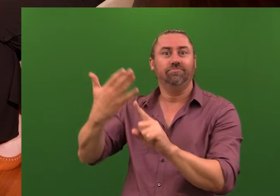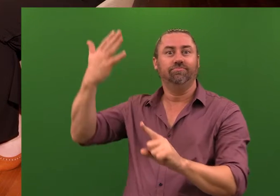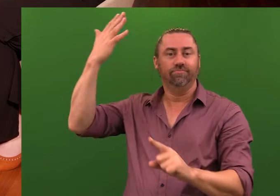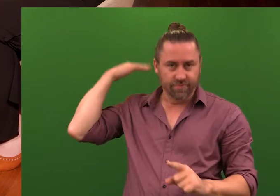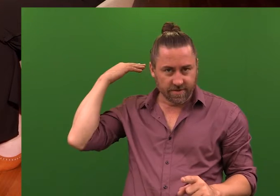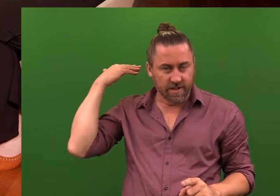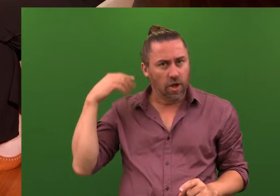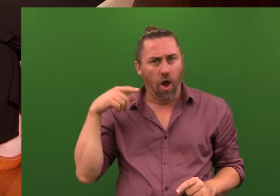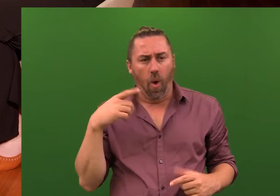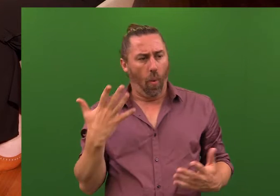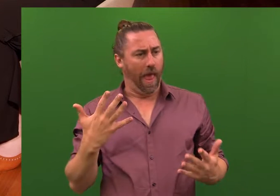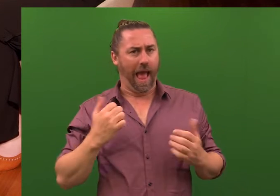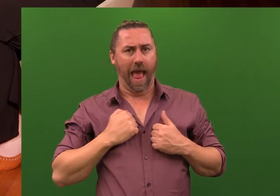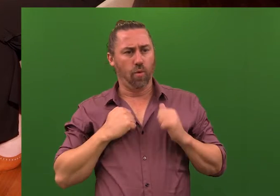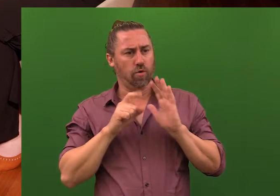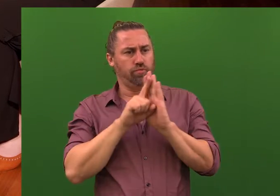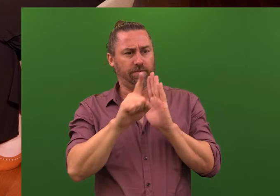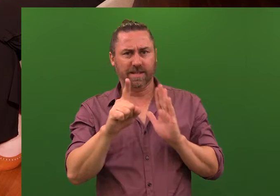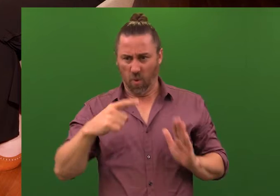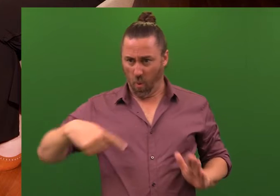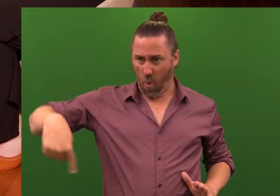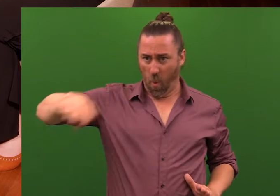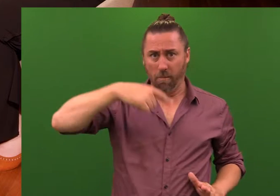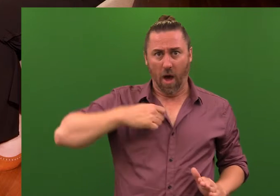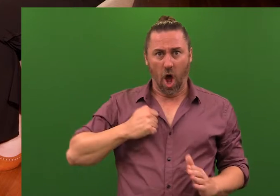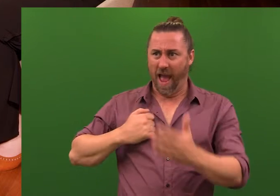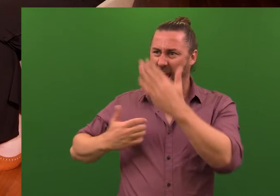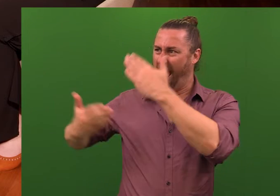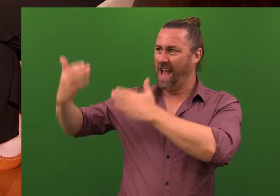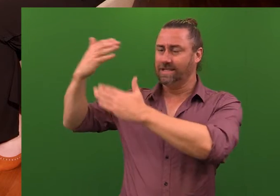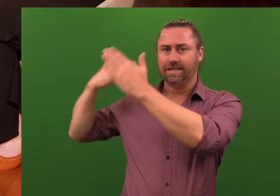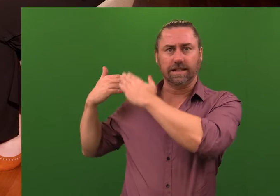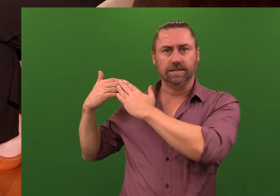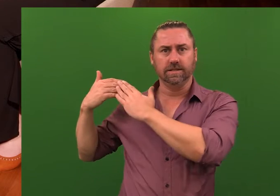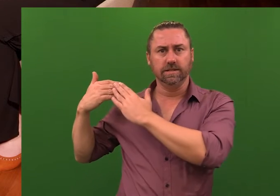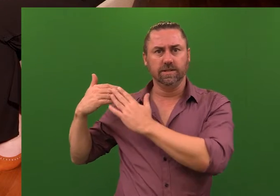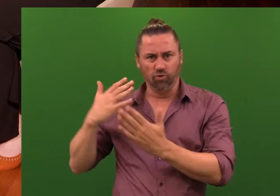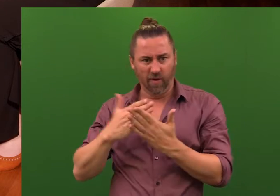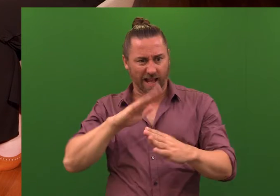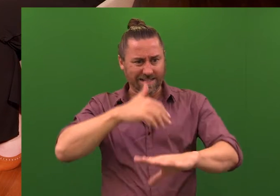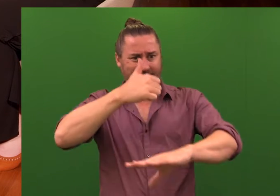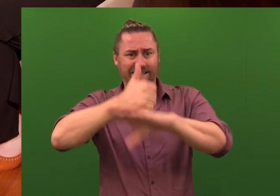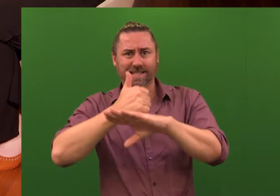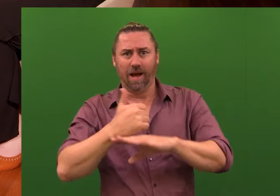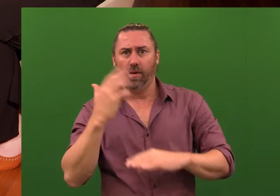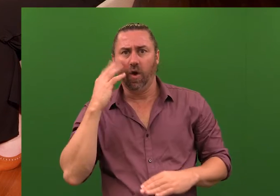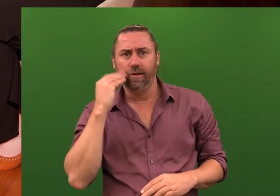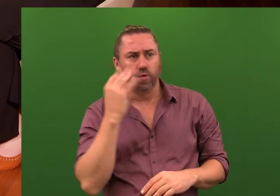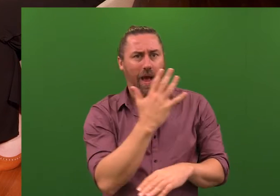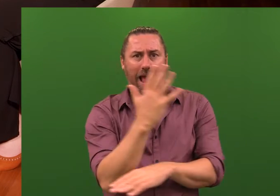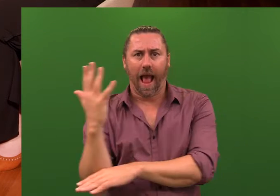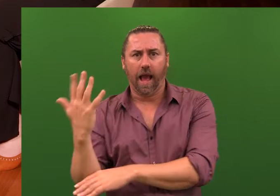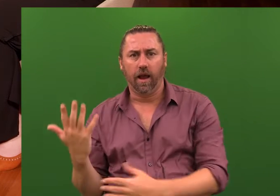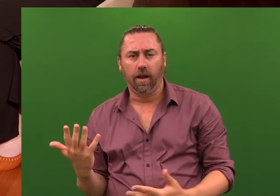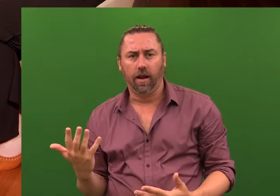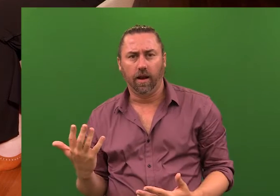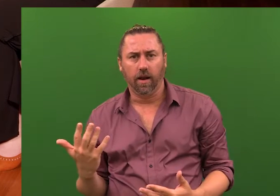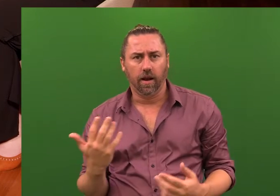But yeah, in 2012, there was a mass grave which was uncovered of our people on the outskirts of a